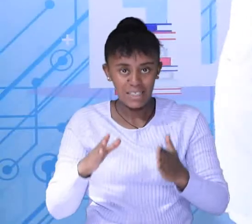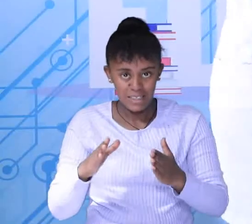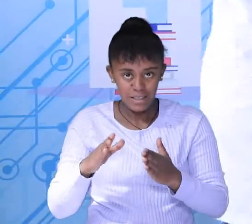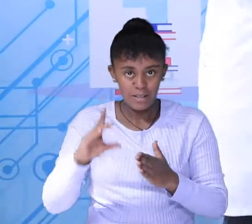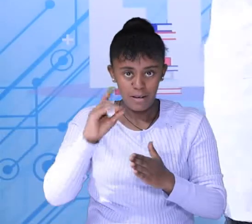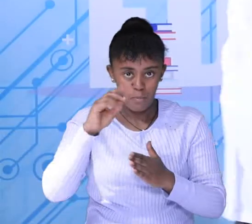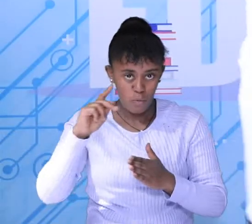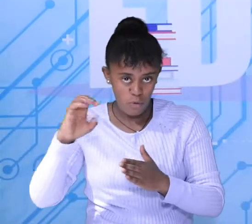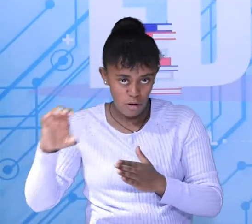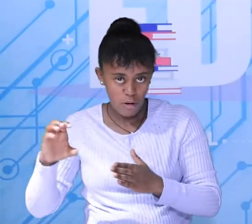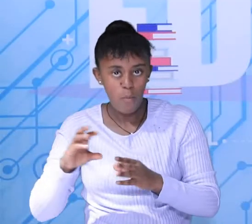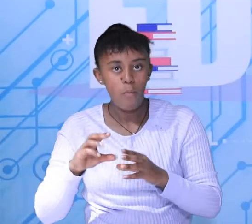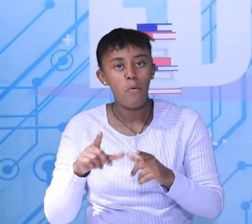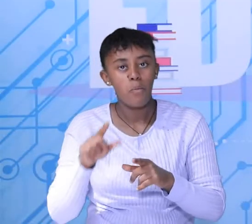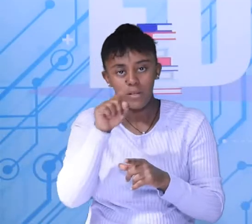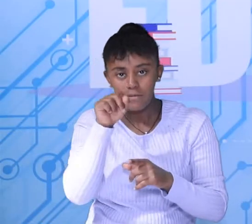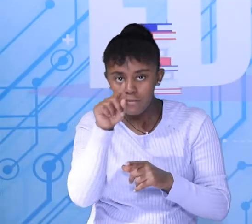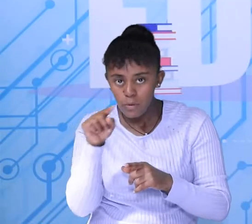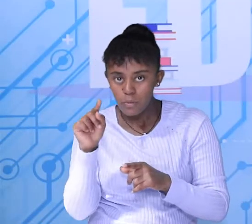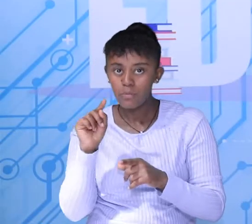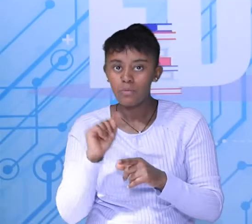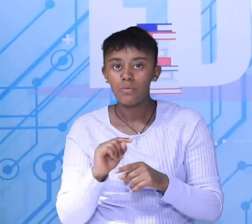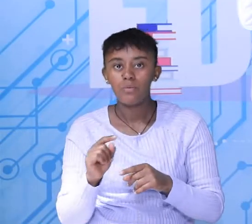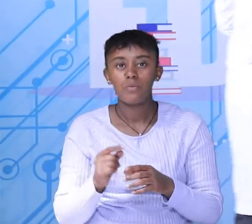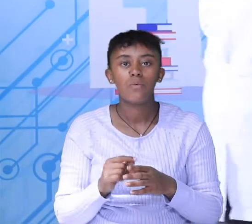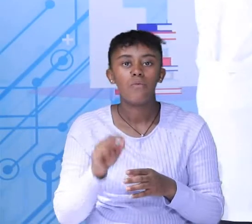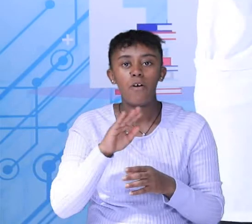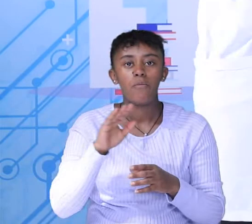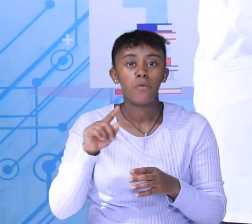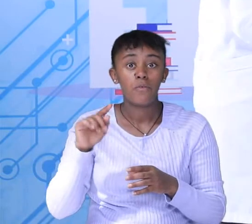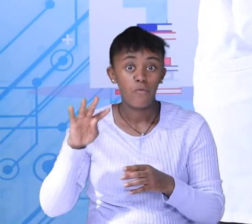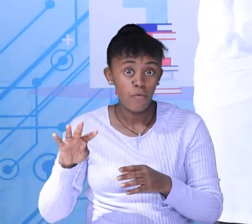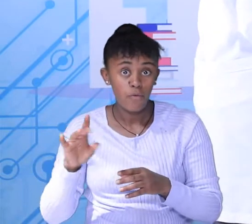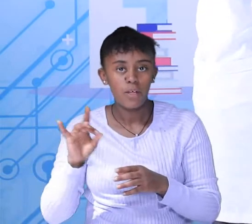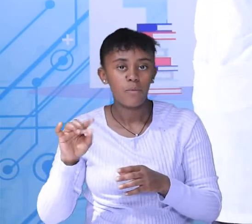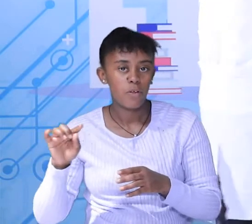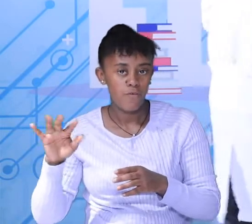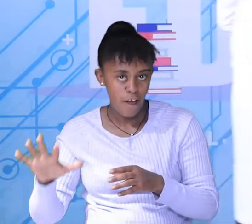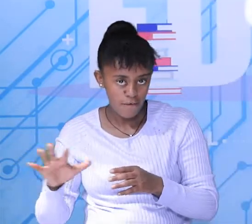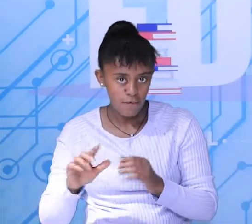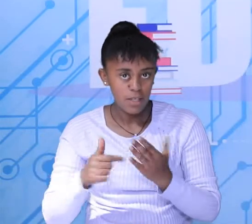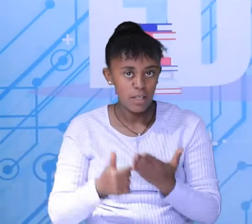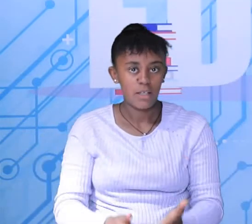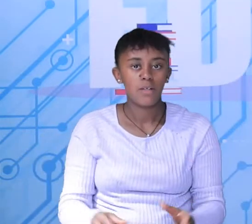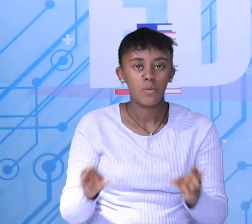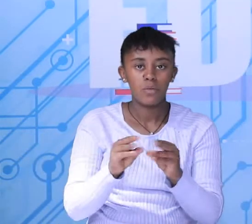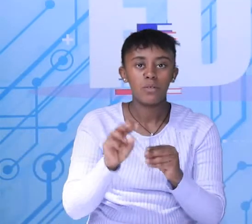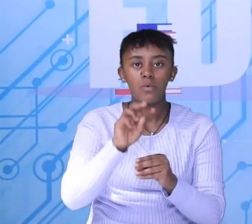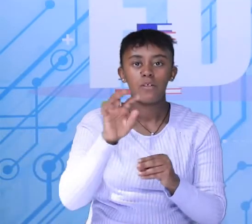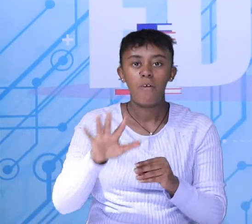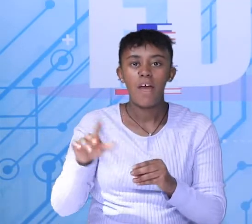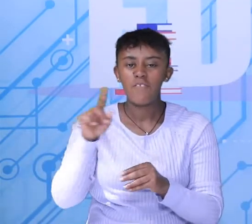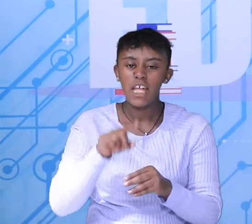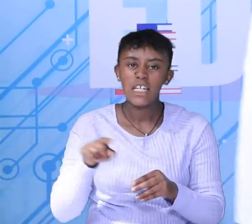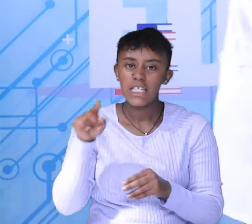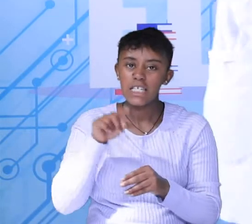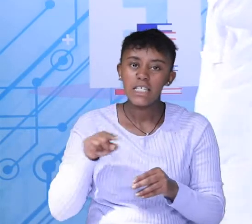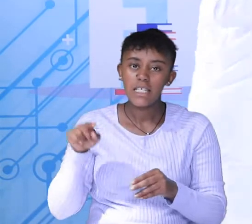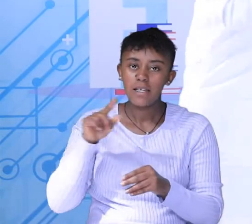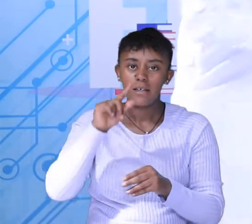a uniform magnetic field as shown here. Let's take this to be the loop, rectangular loop, and you have a magnetic field